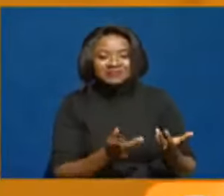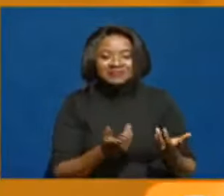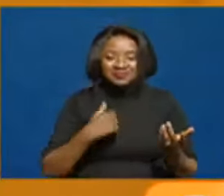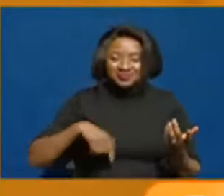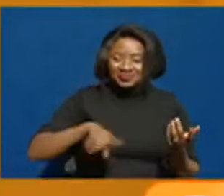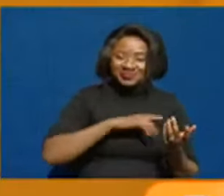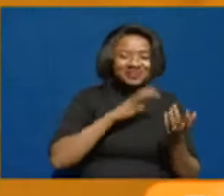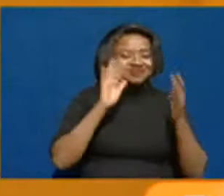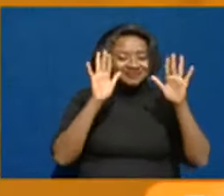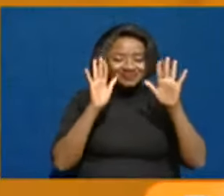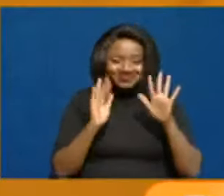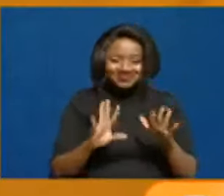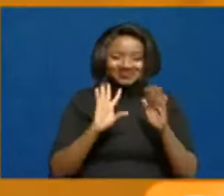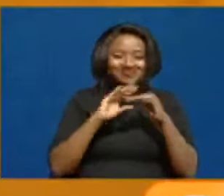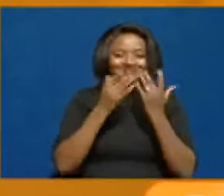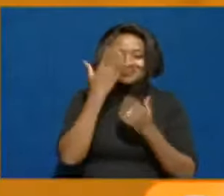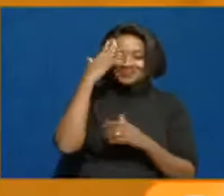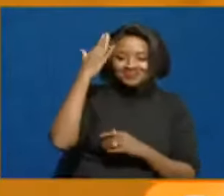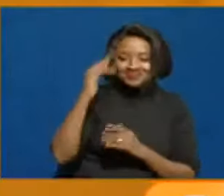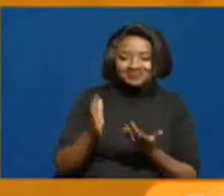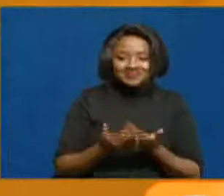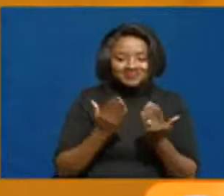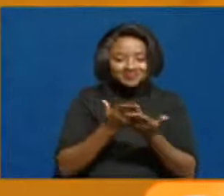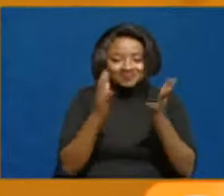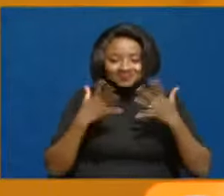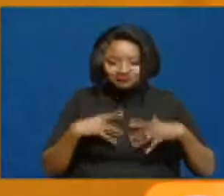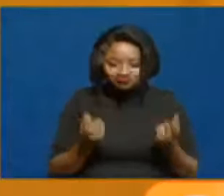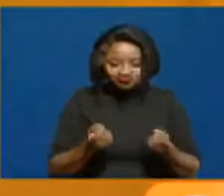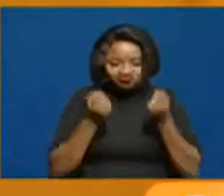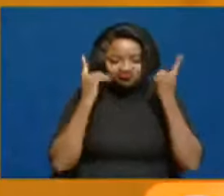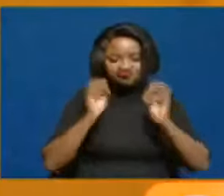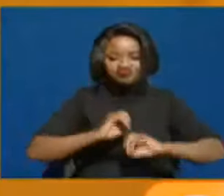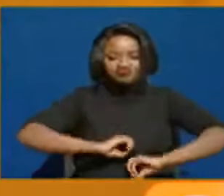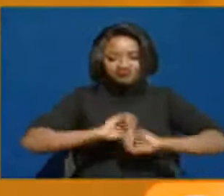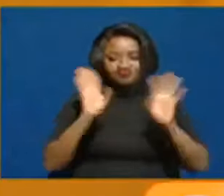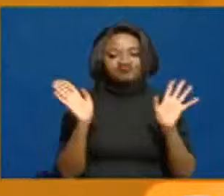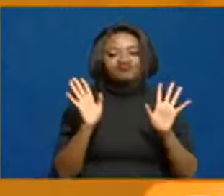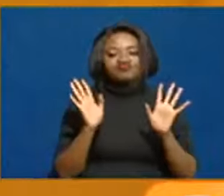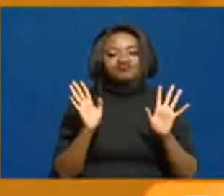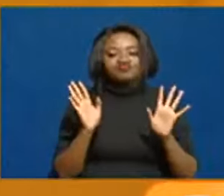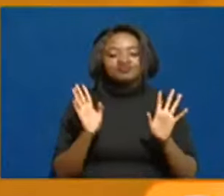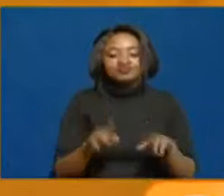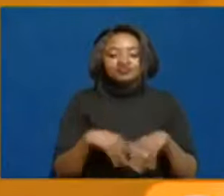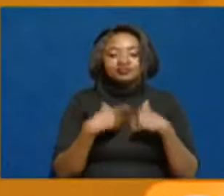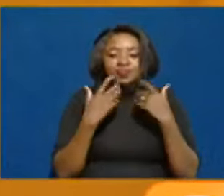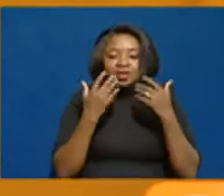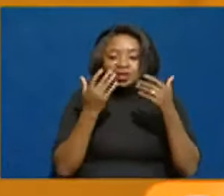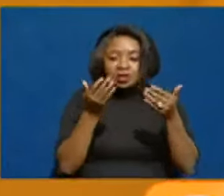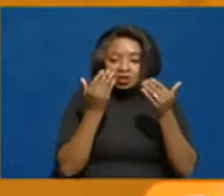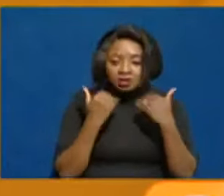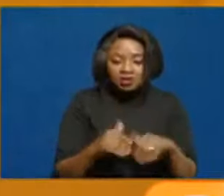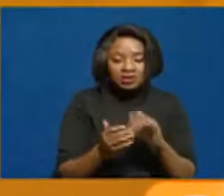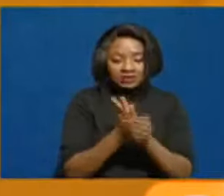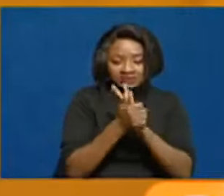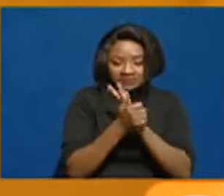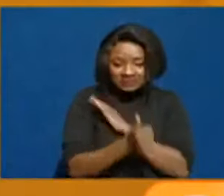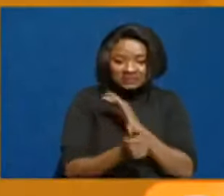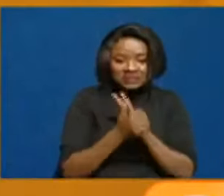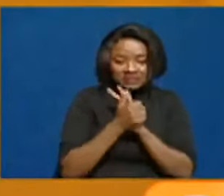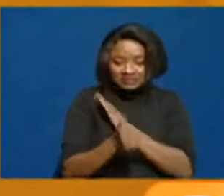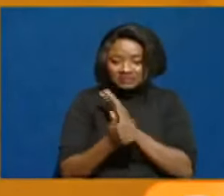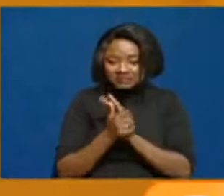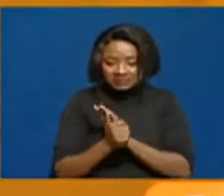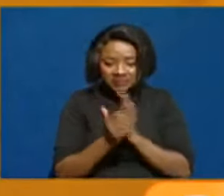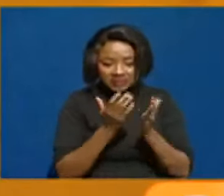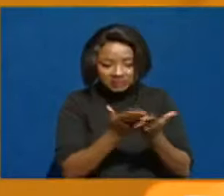that then foster people to be able to understand that is quite important. We've talked about skills gap and trying to build the capacity of